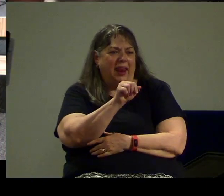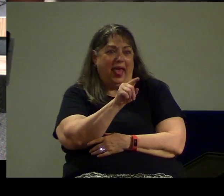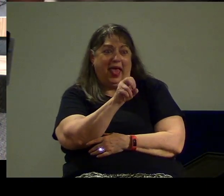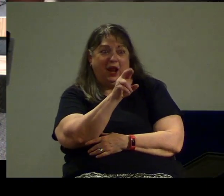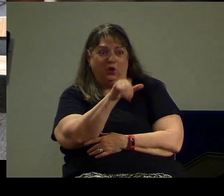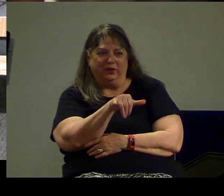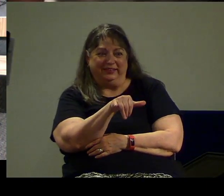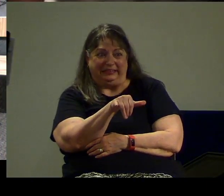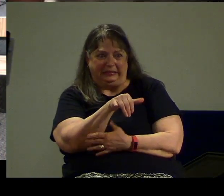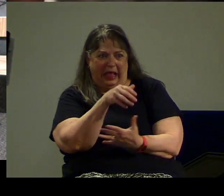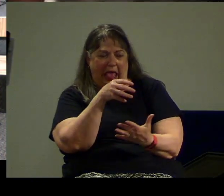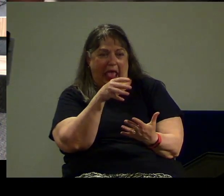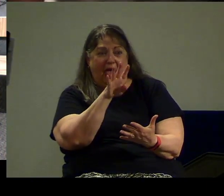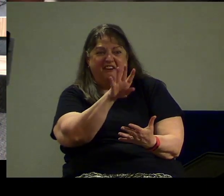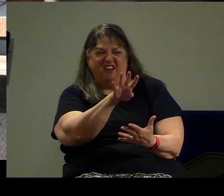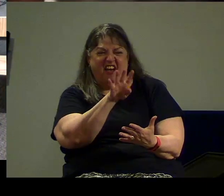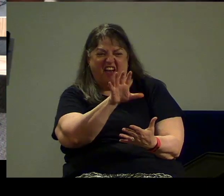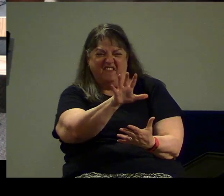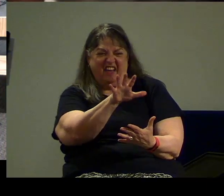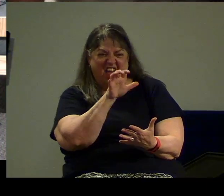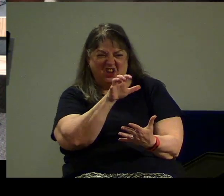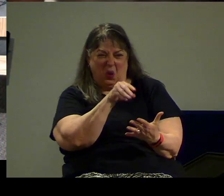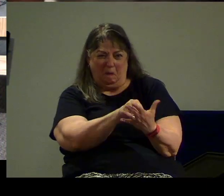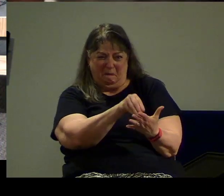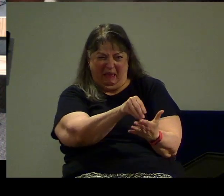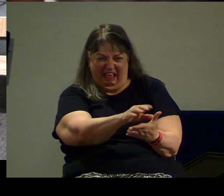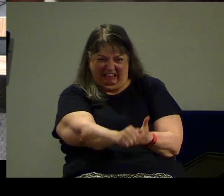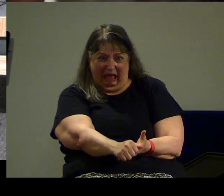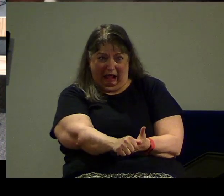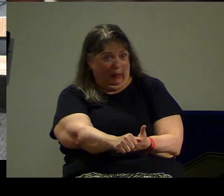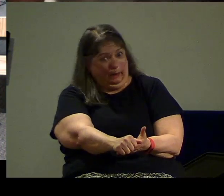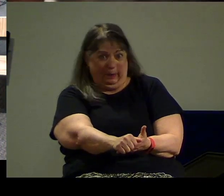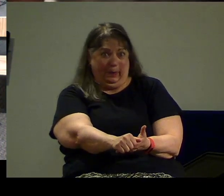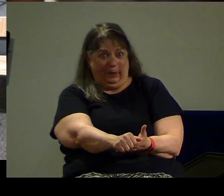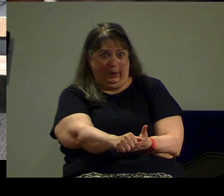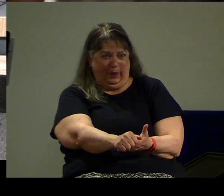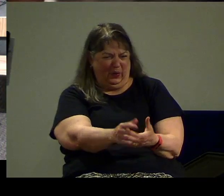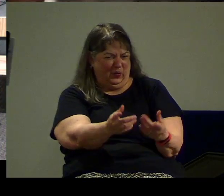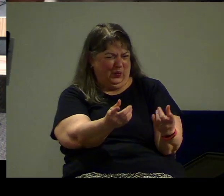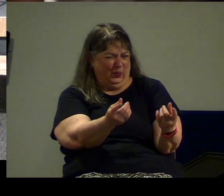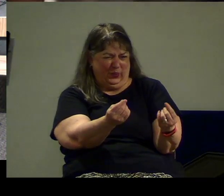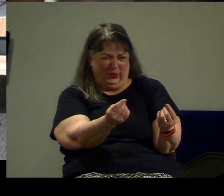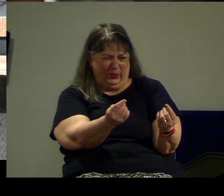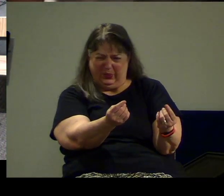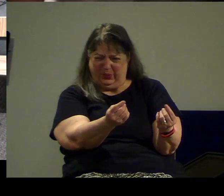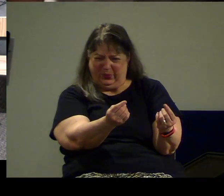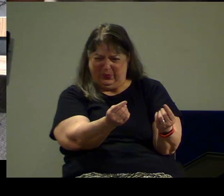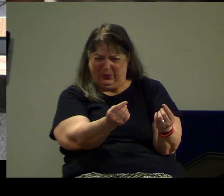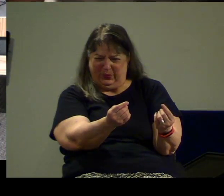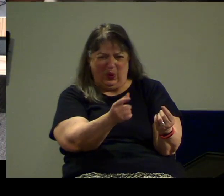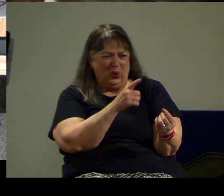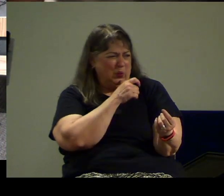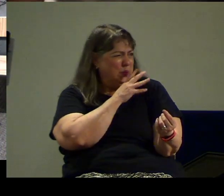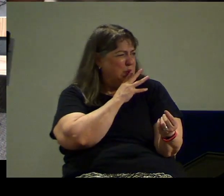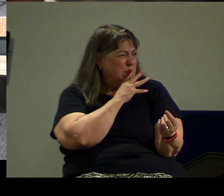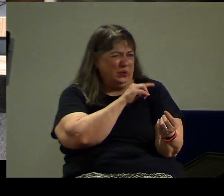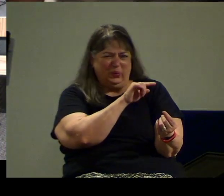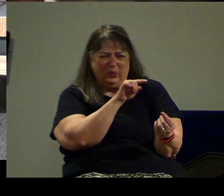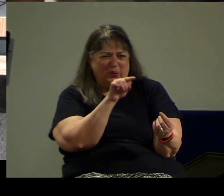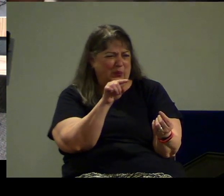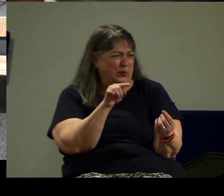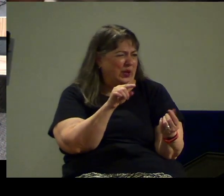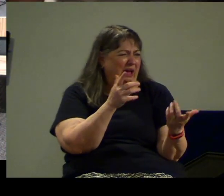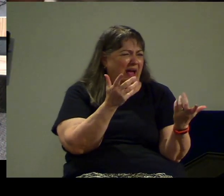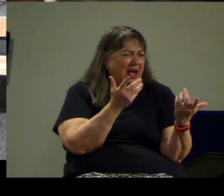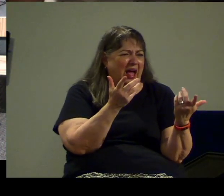you were to win $500 million, what would you do? Who would you talk to? Where would you